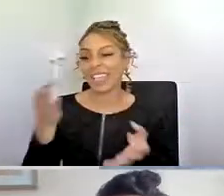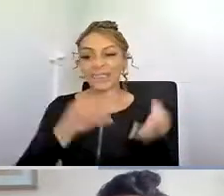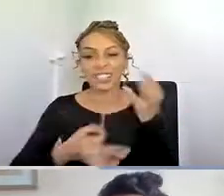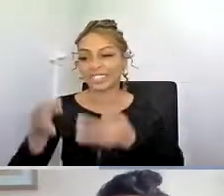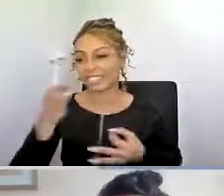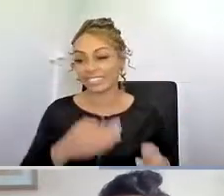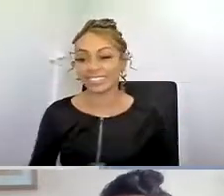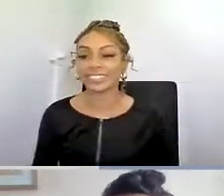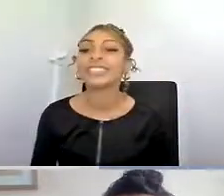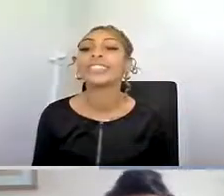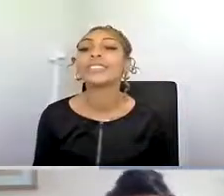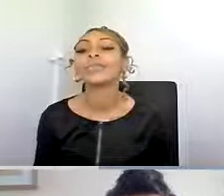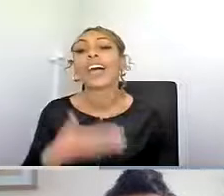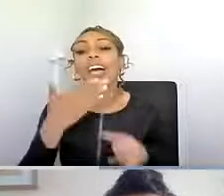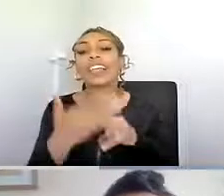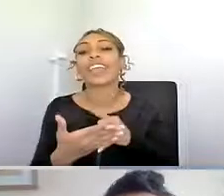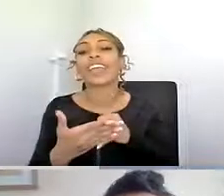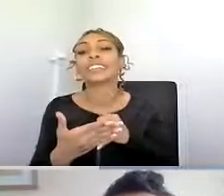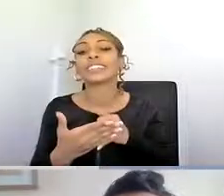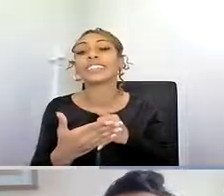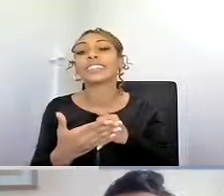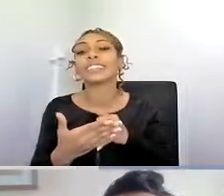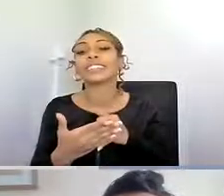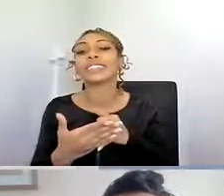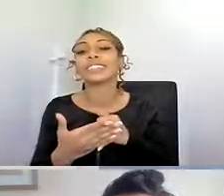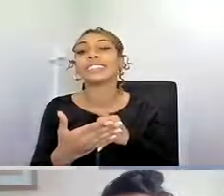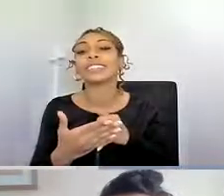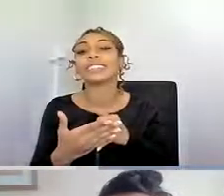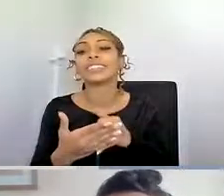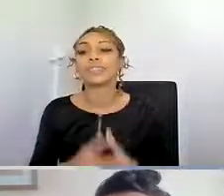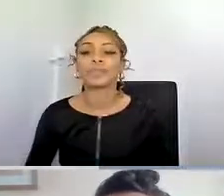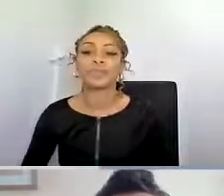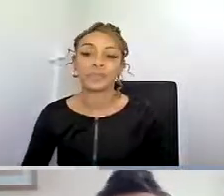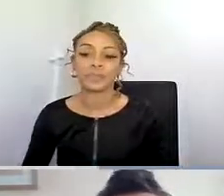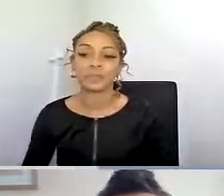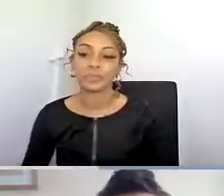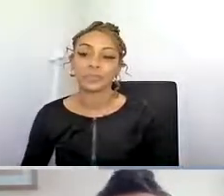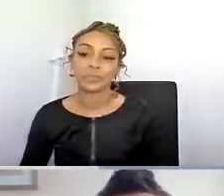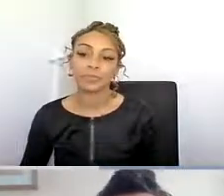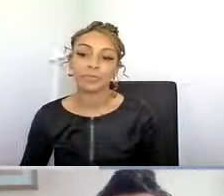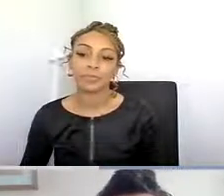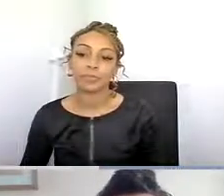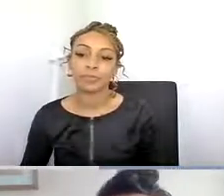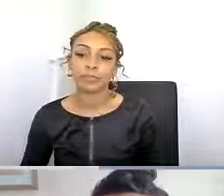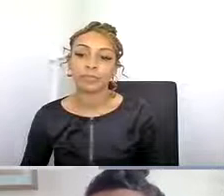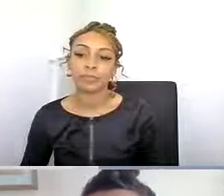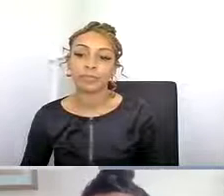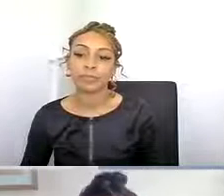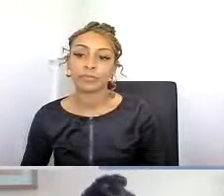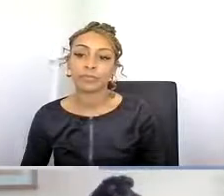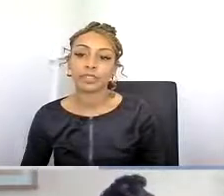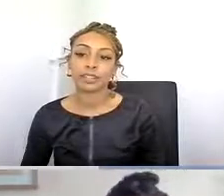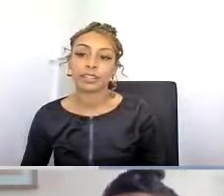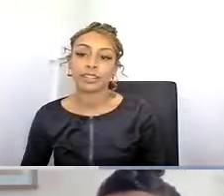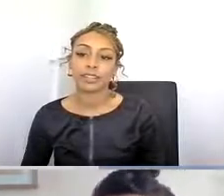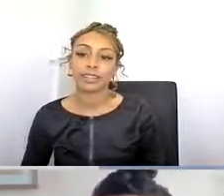questions at the end. So I'm just going to stop sharing my screen. I'm going to, Kate, should I stop sharing the screen? Yeah,